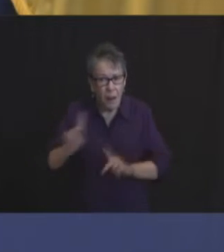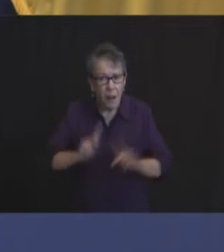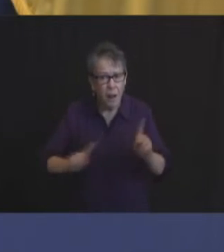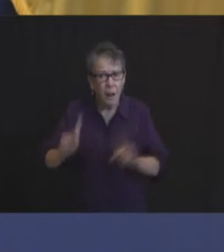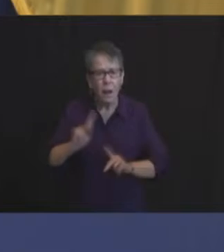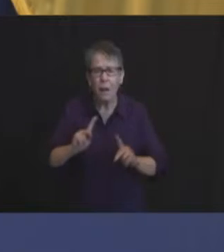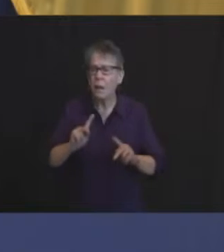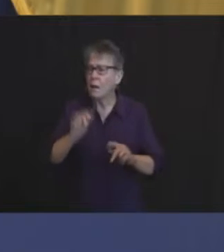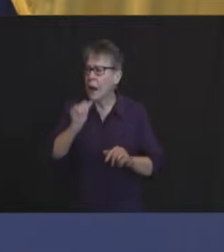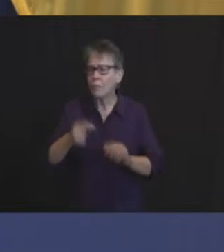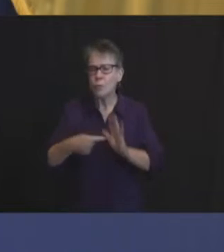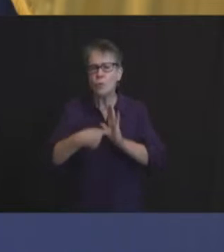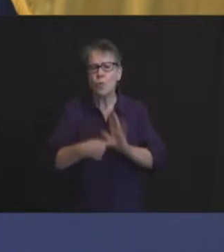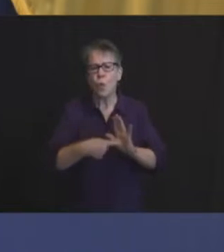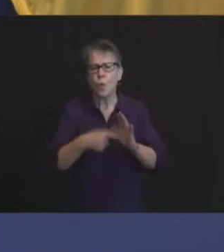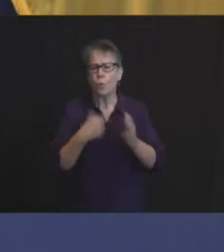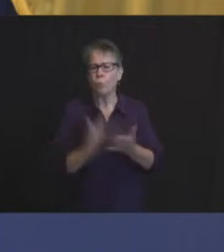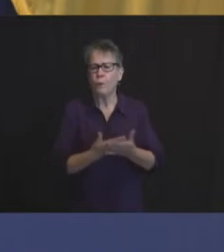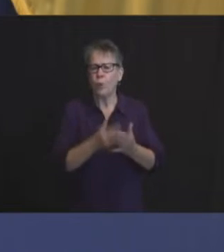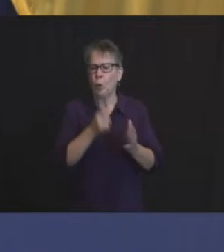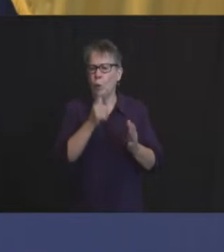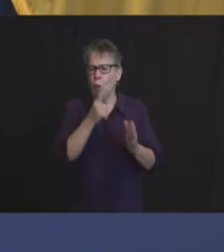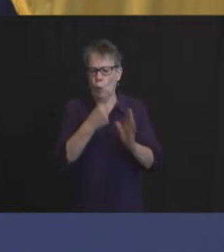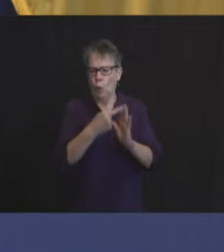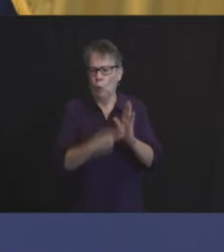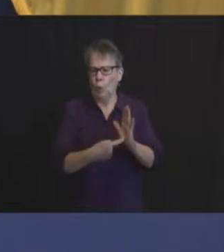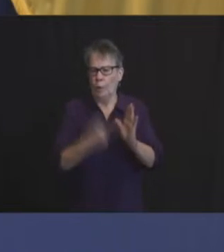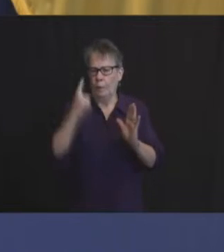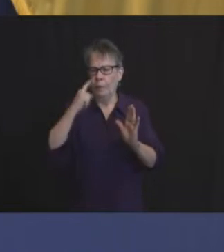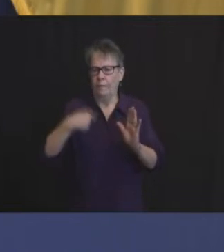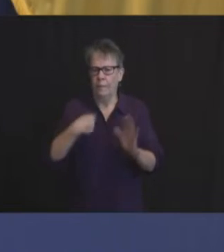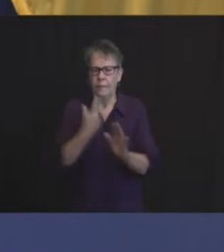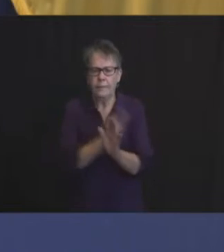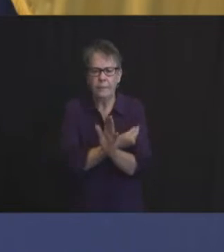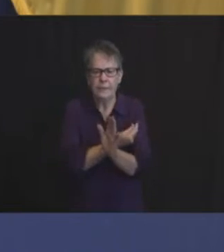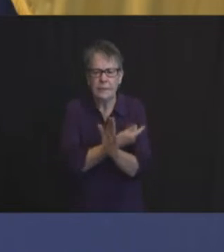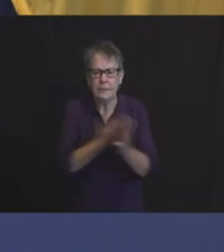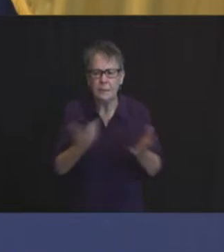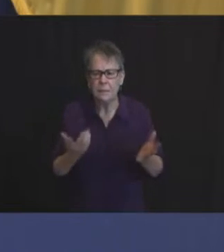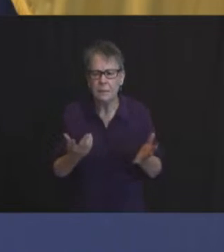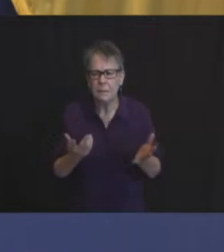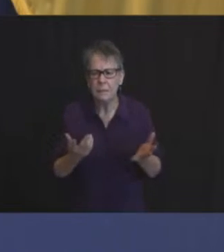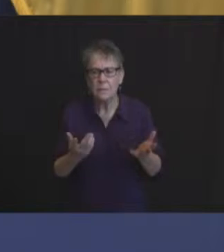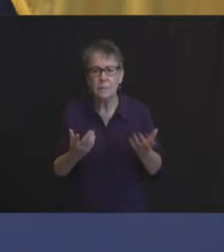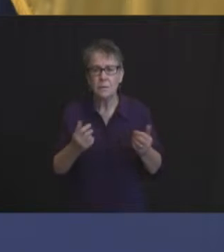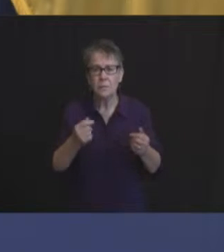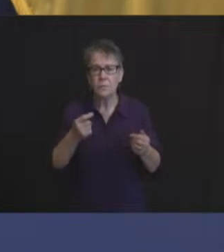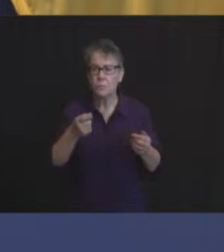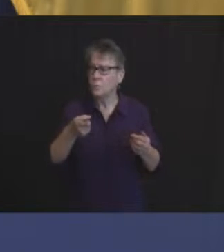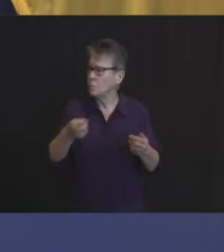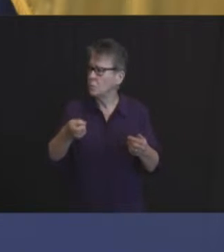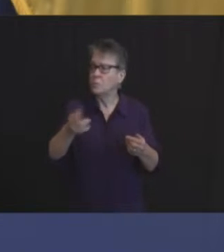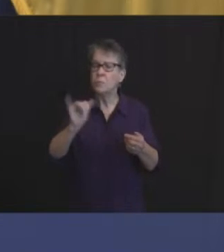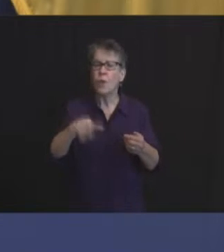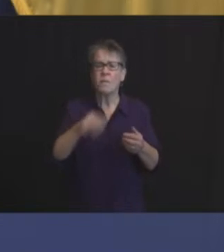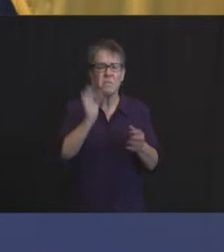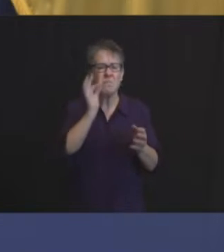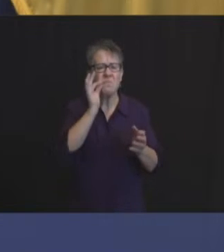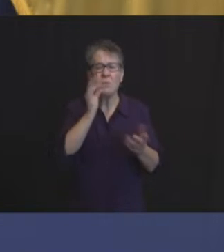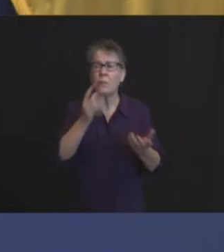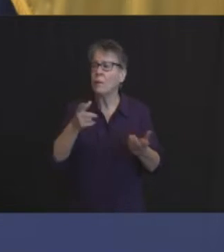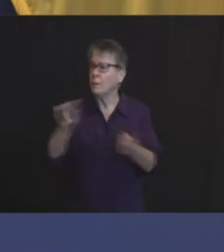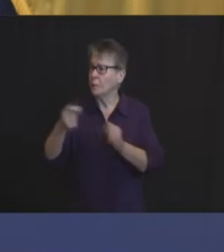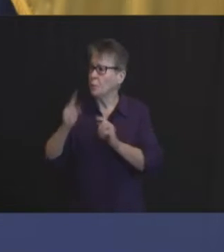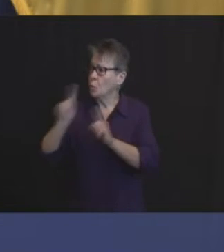get a firearm, I mean, you need to have identification for all kinds of things. And people are, even if you put your best